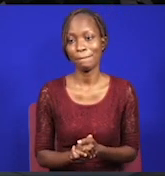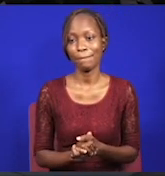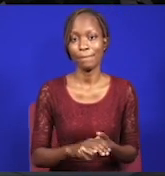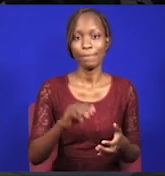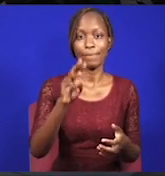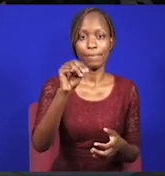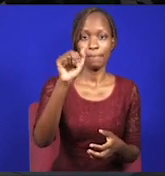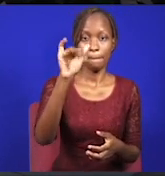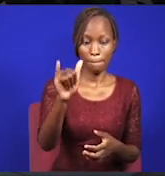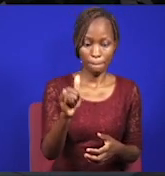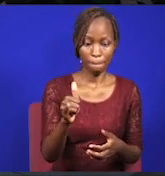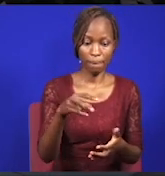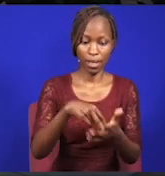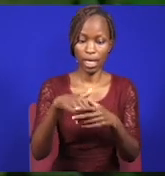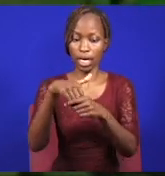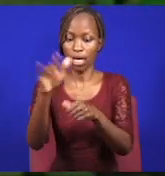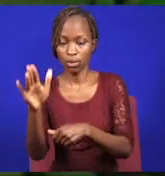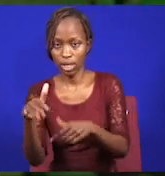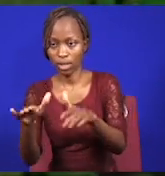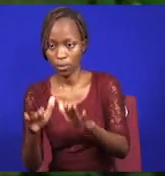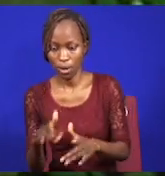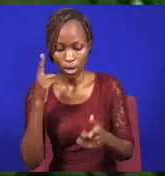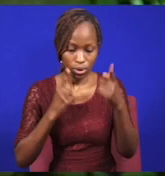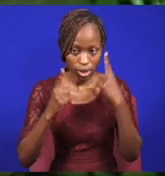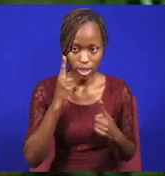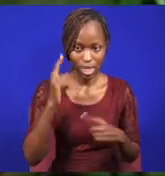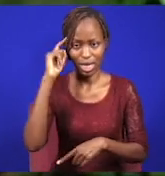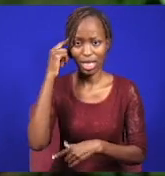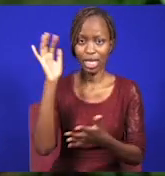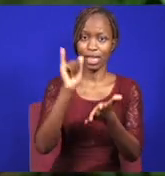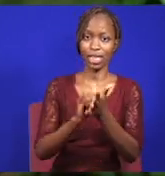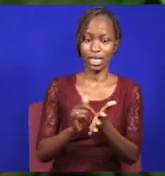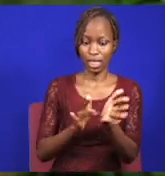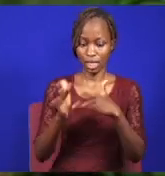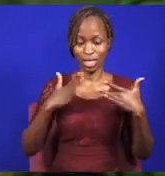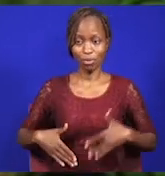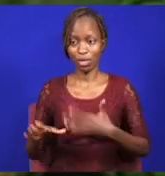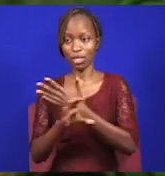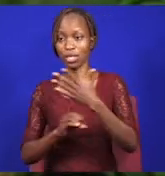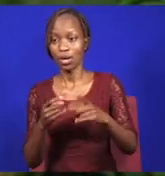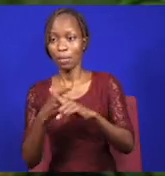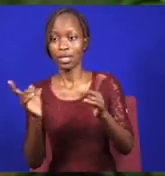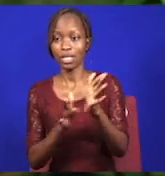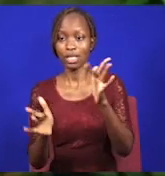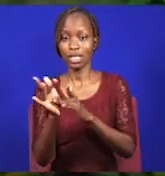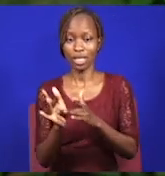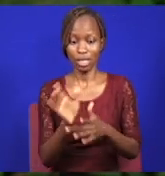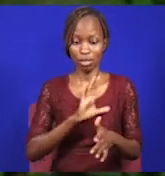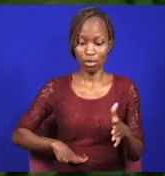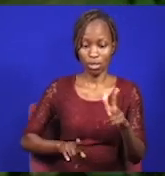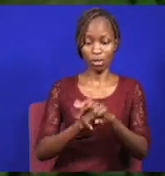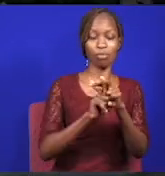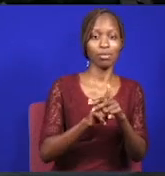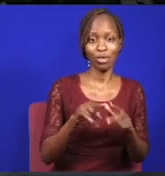Mary Magdalene stood outside the tomb, weeping, thinking that the Lord's body was stolen, but Jesus Christ appeared to